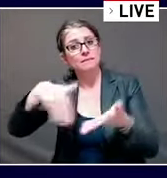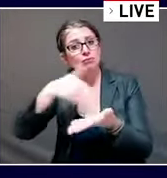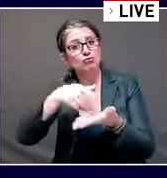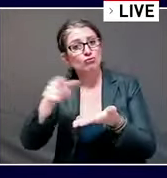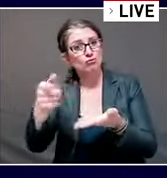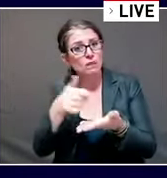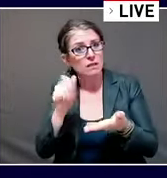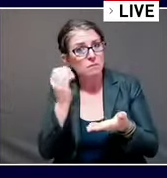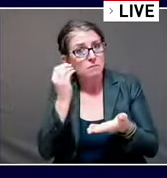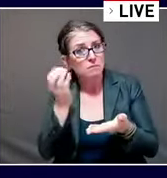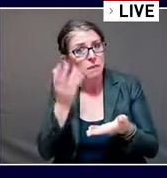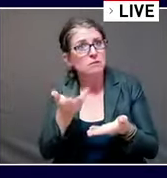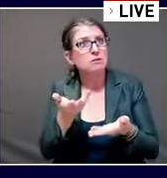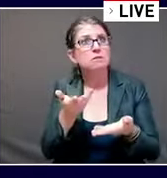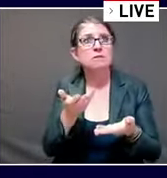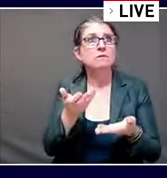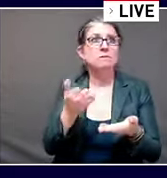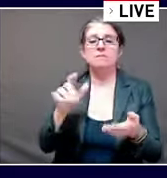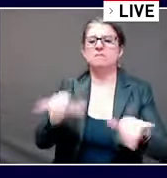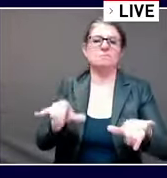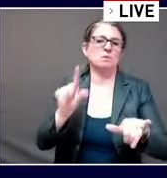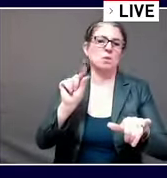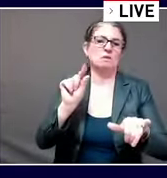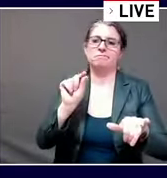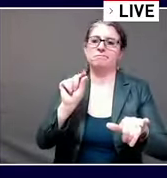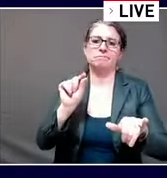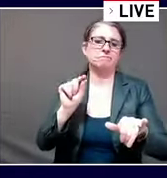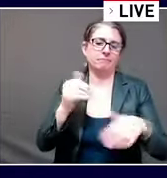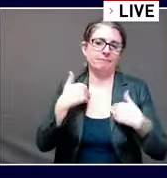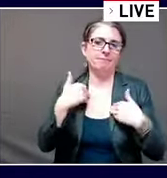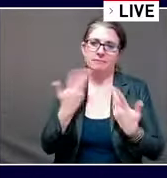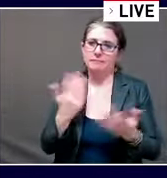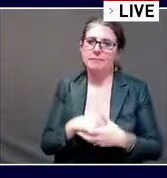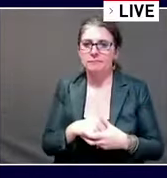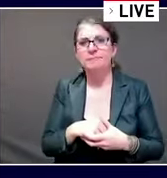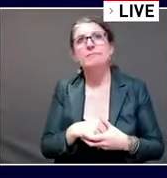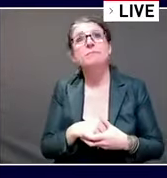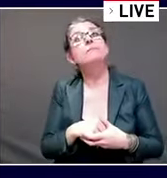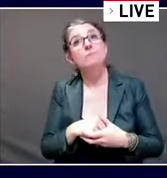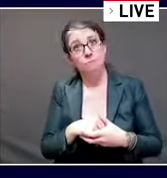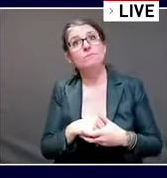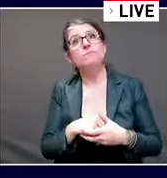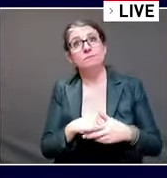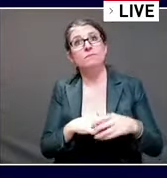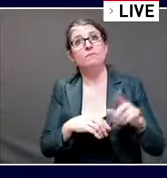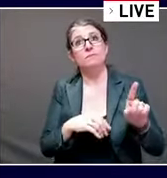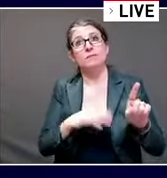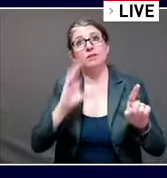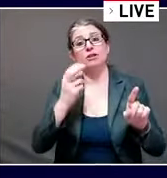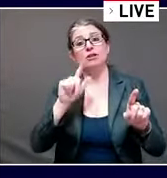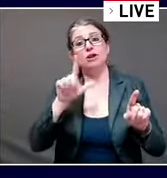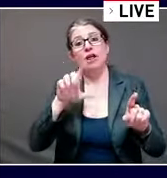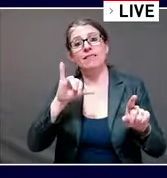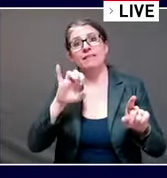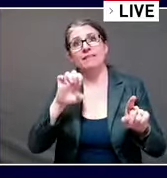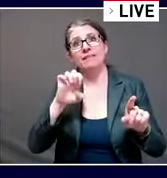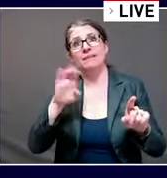Okay, thank you. I'm going to turn to Charlie at the BDN. Yeah, hi, Dr. Shah. Thank